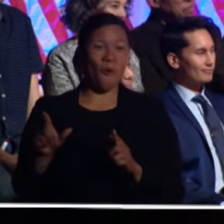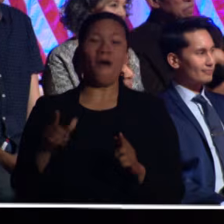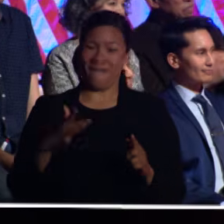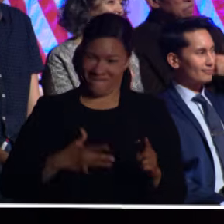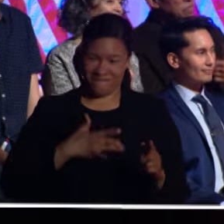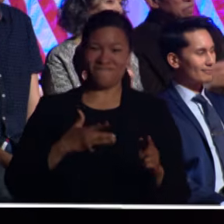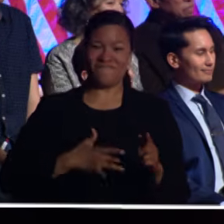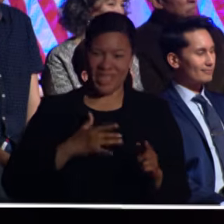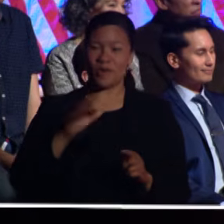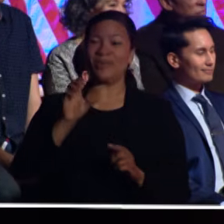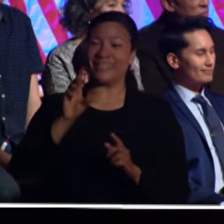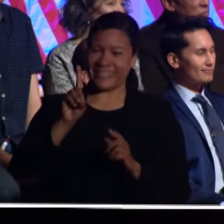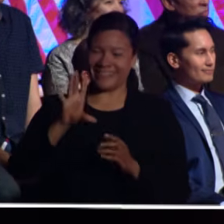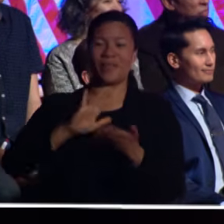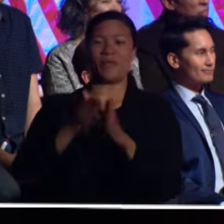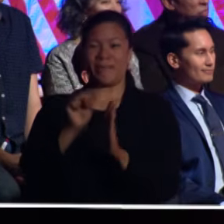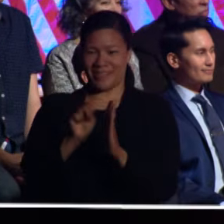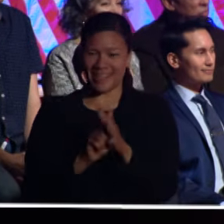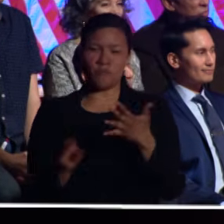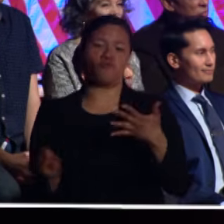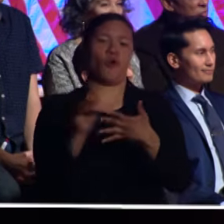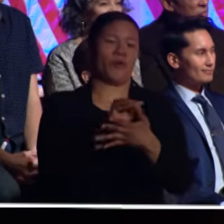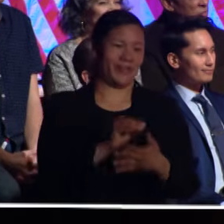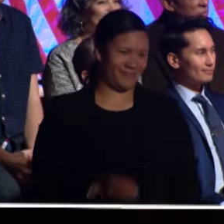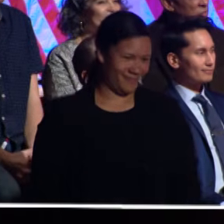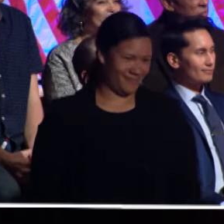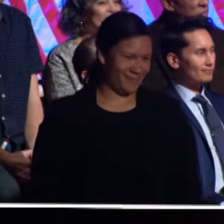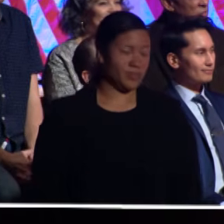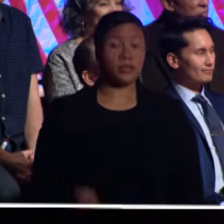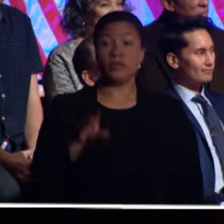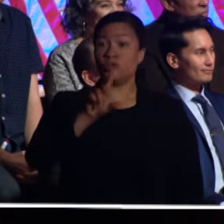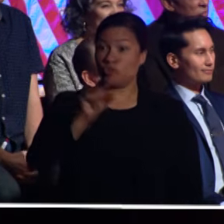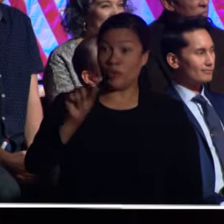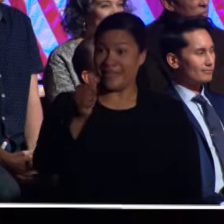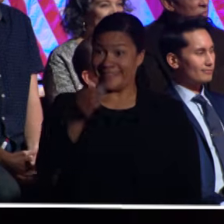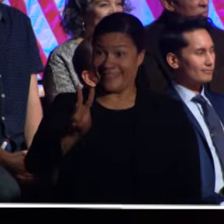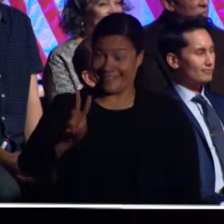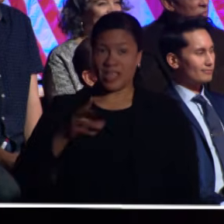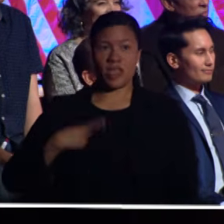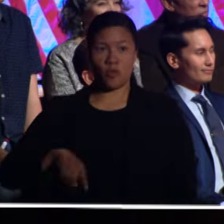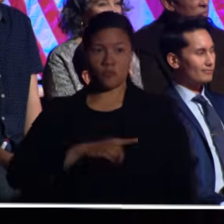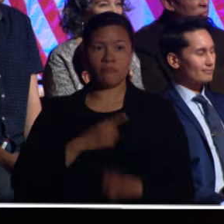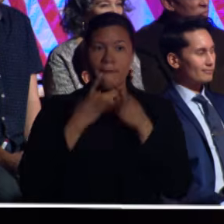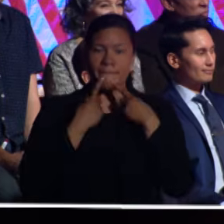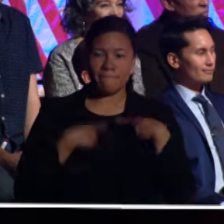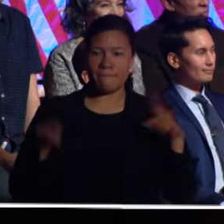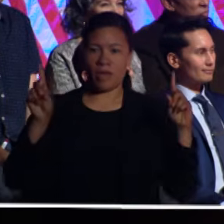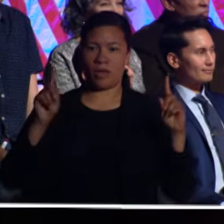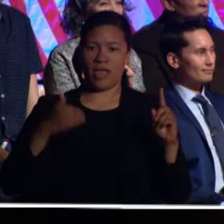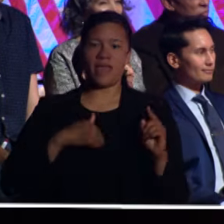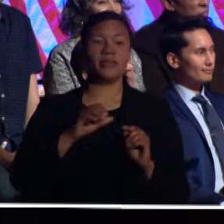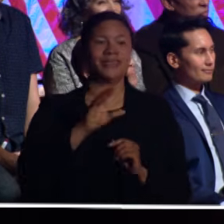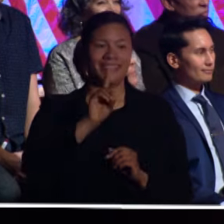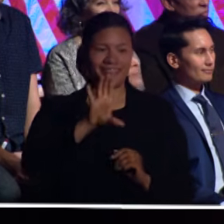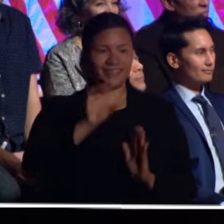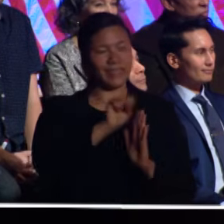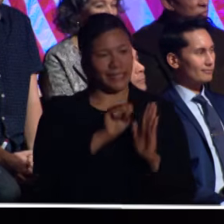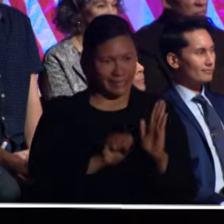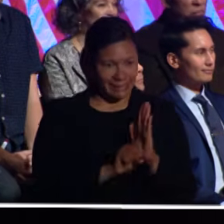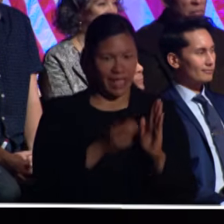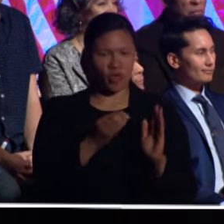tops of their list. In 2016, we secured the inclusion of D.C. statehood in the